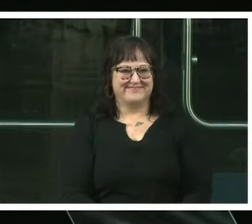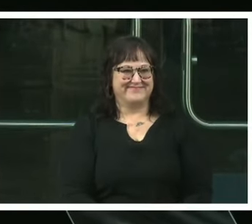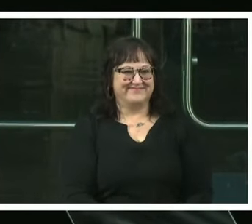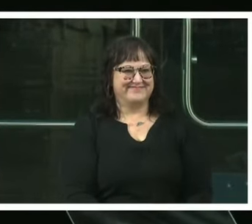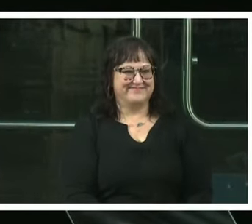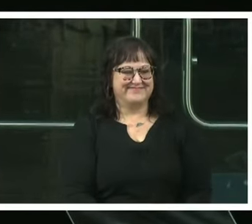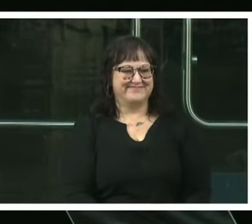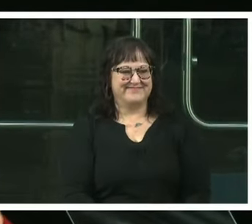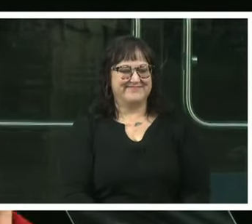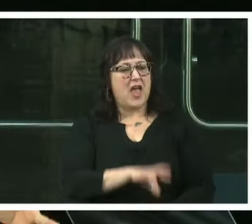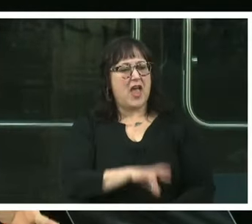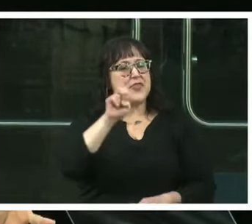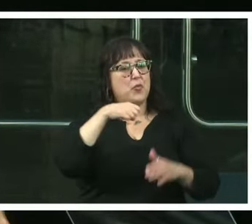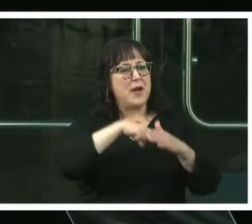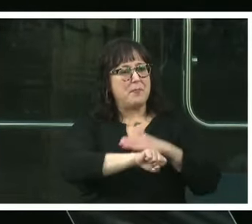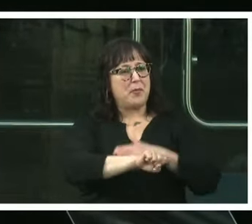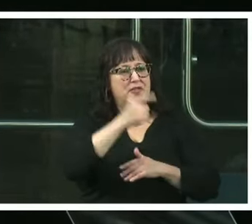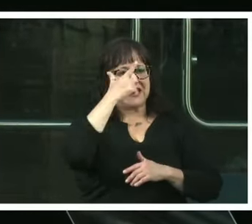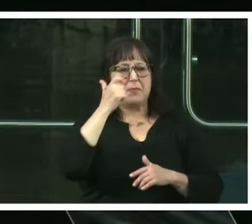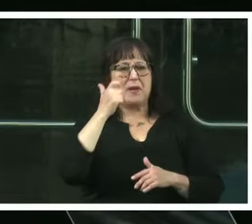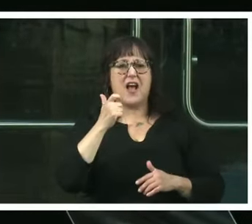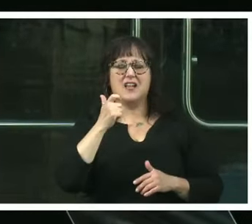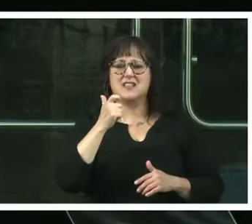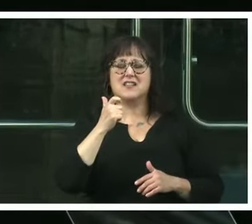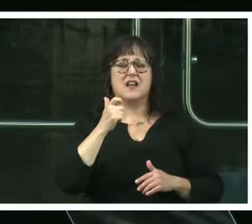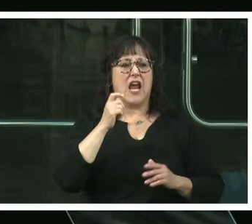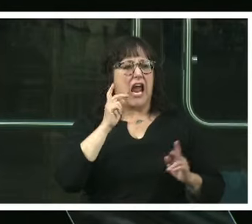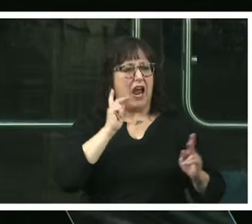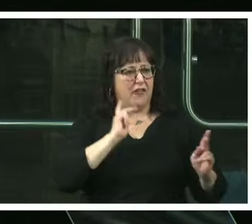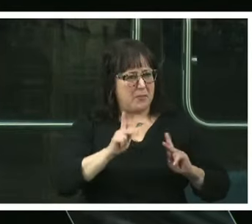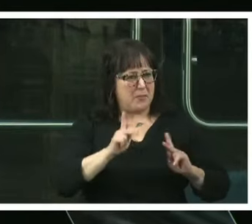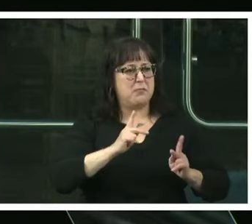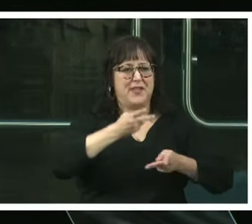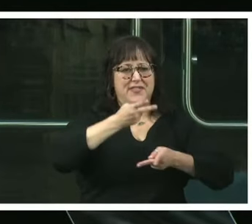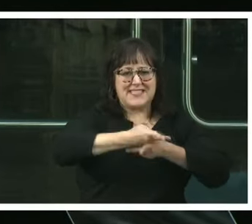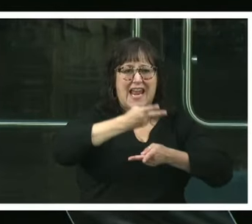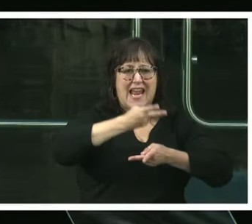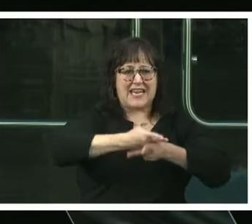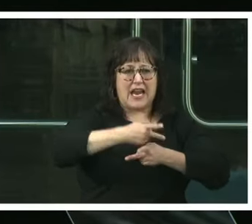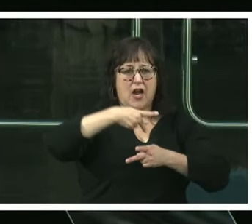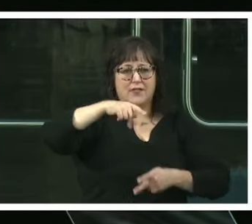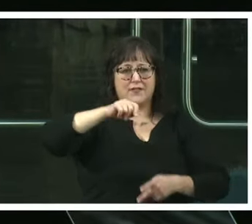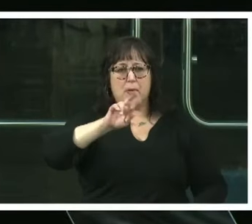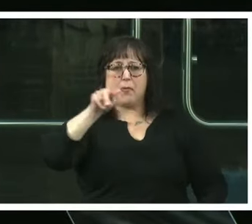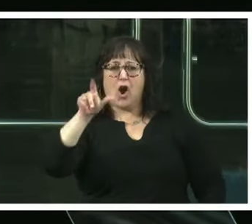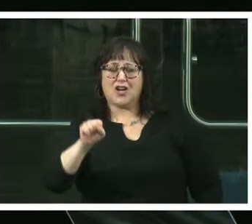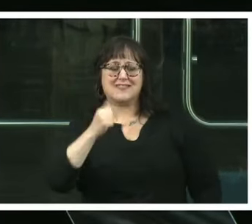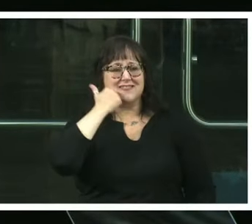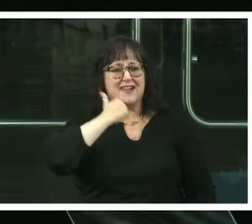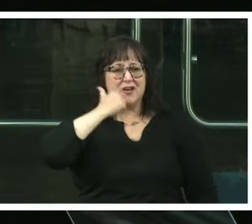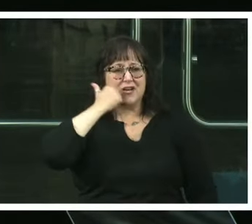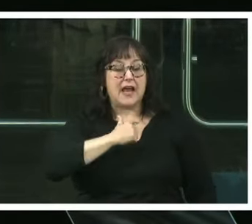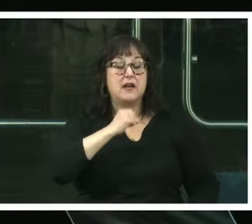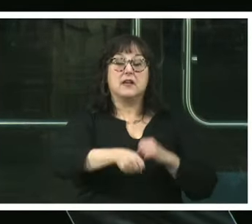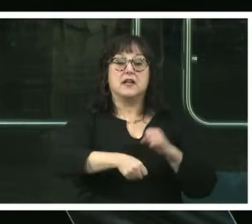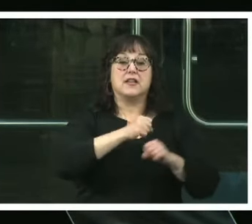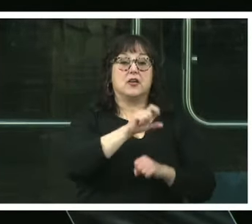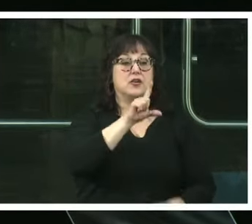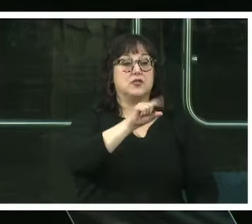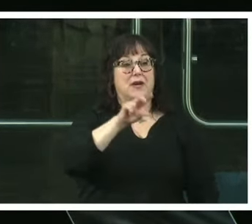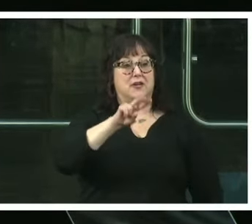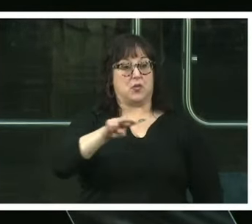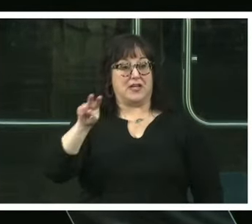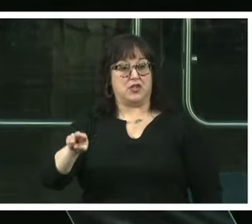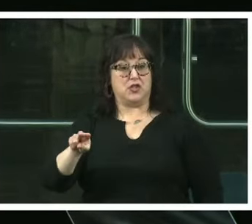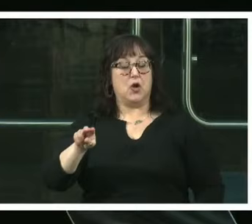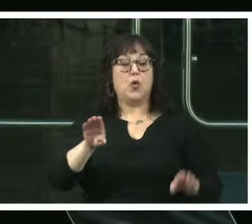The renaissance is because of the hands of the people that take care of these parks every day. In 2022, we